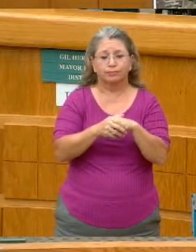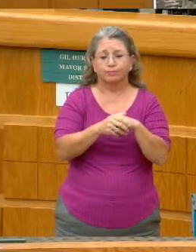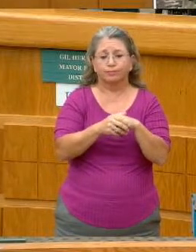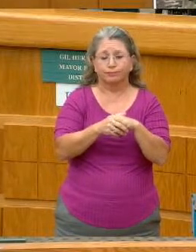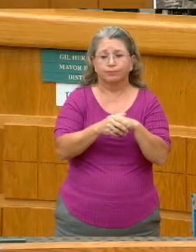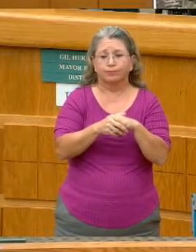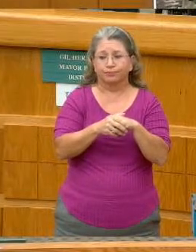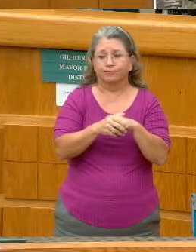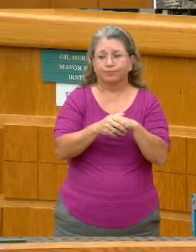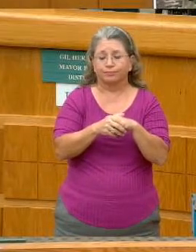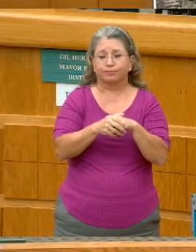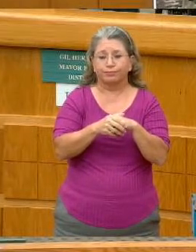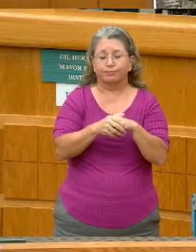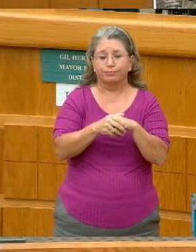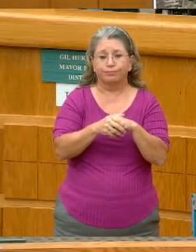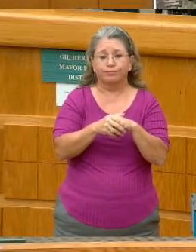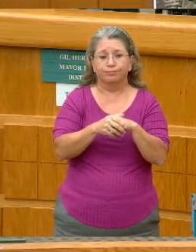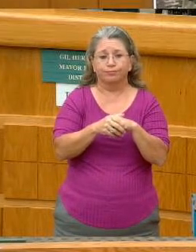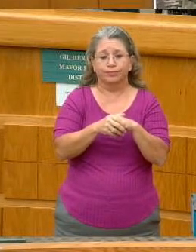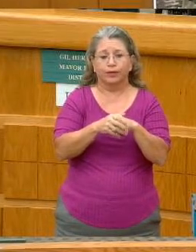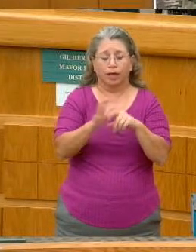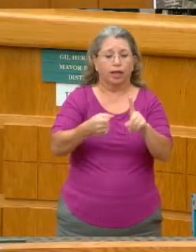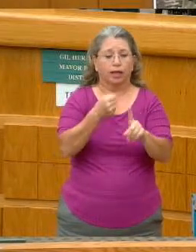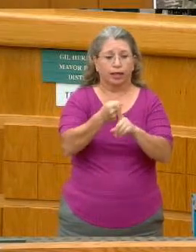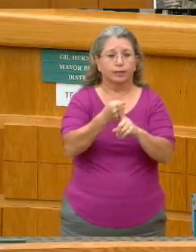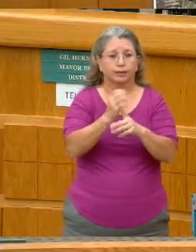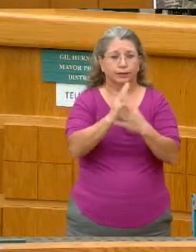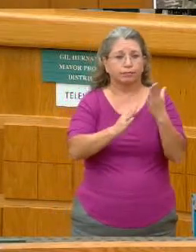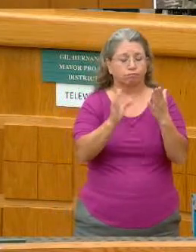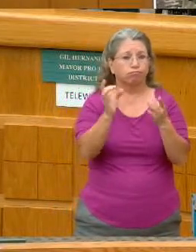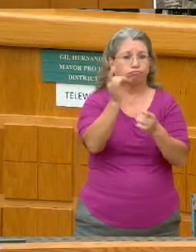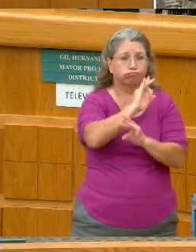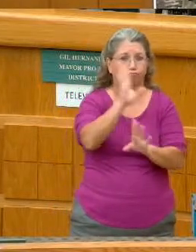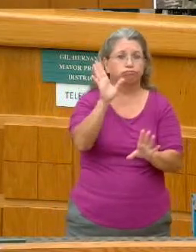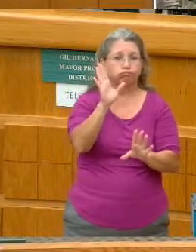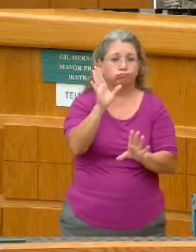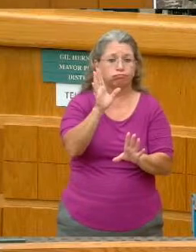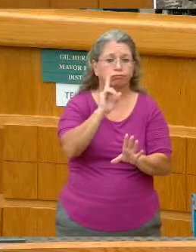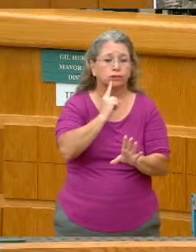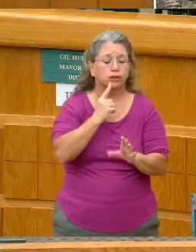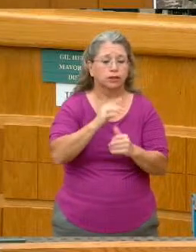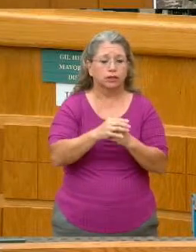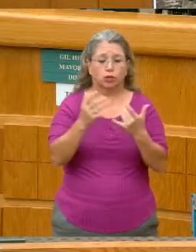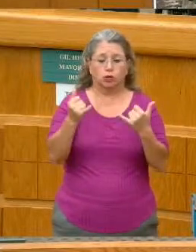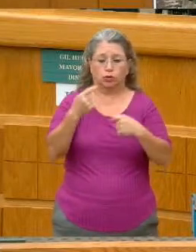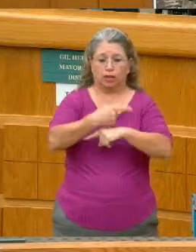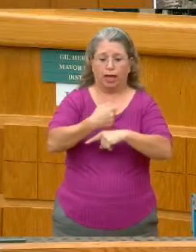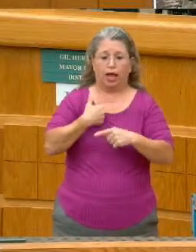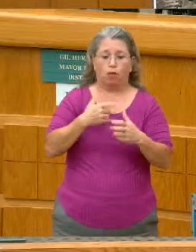events, disaster events. And so today I want to visit with you a little bit about that